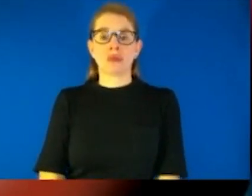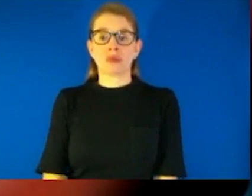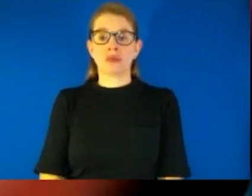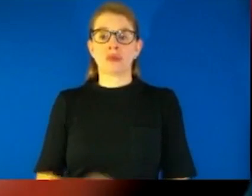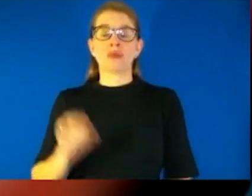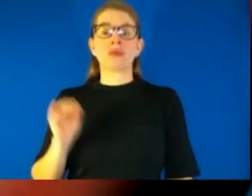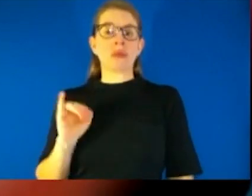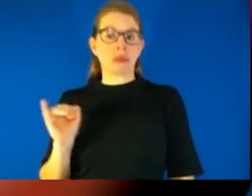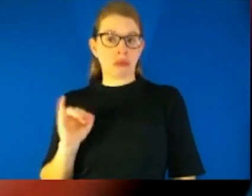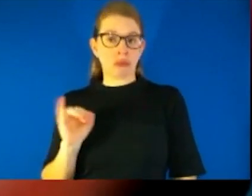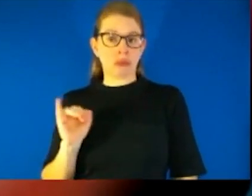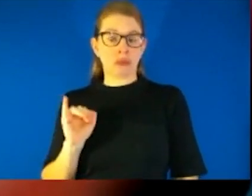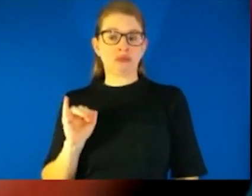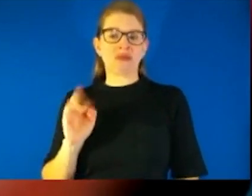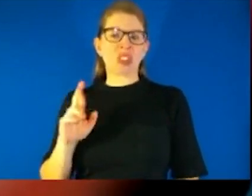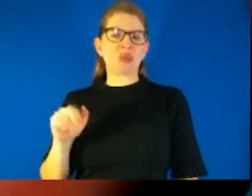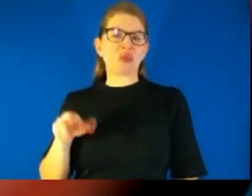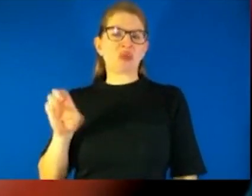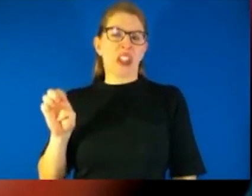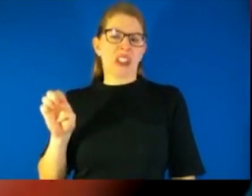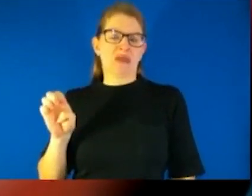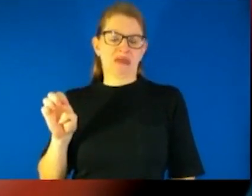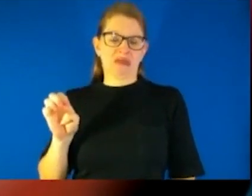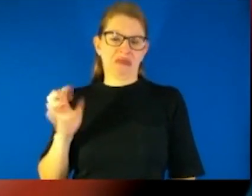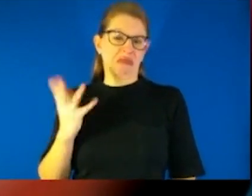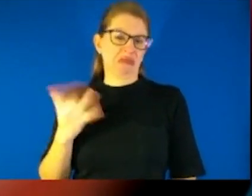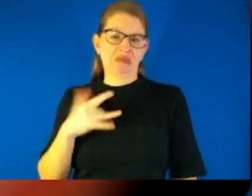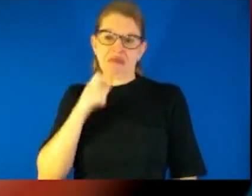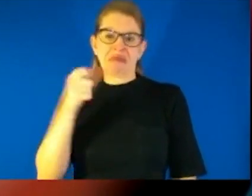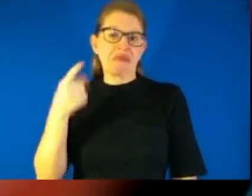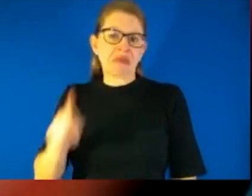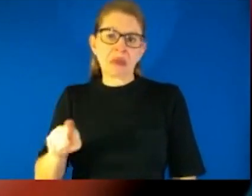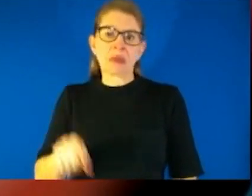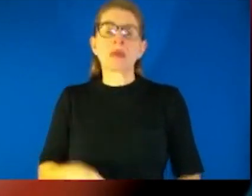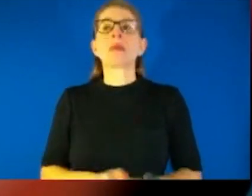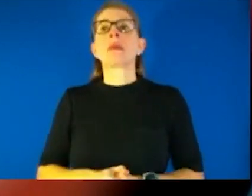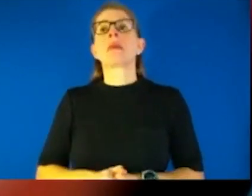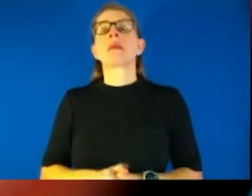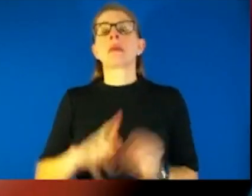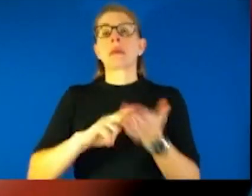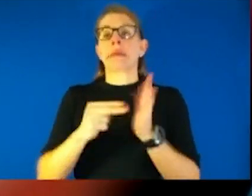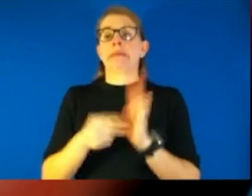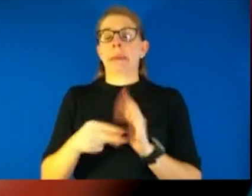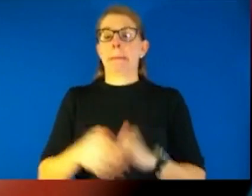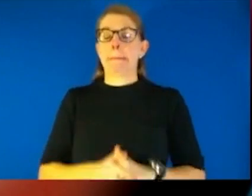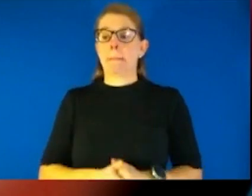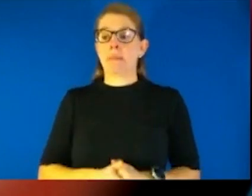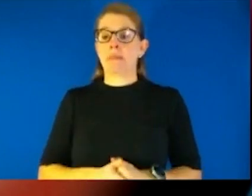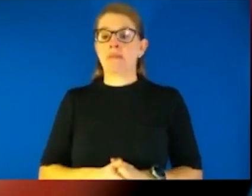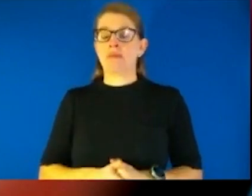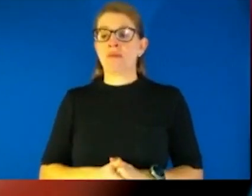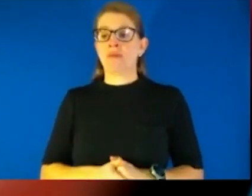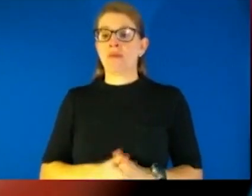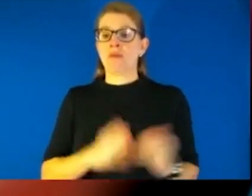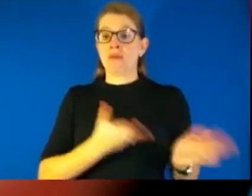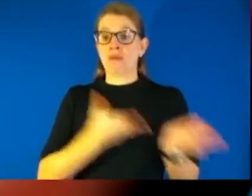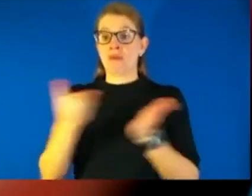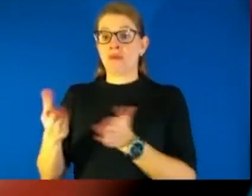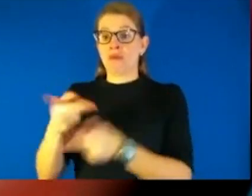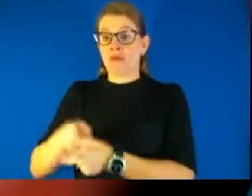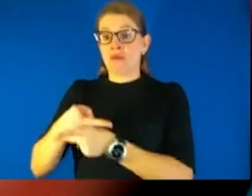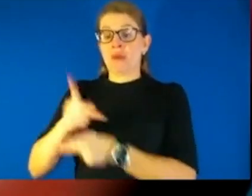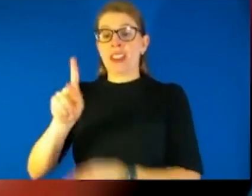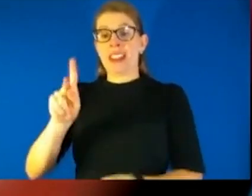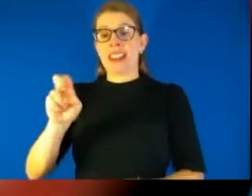infections are rather rare. And so the chance that you bringing your animal to a kennel, to